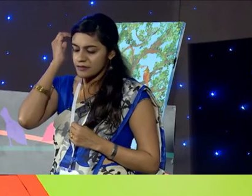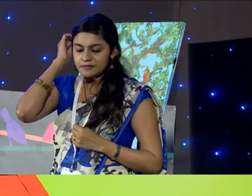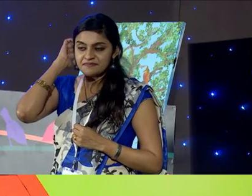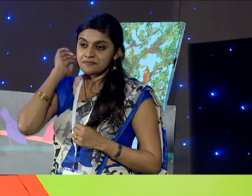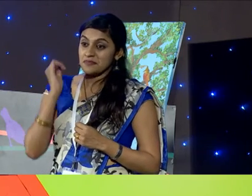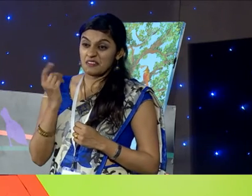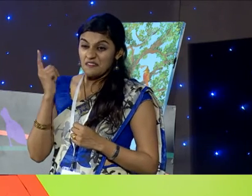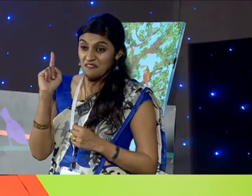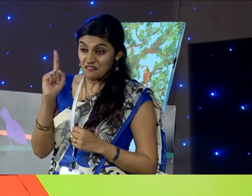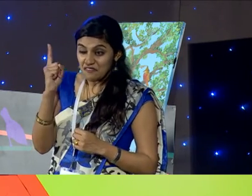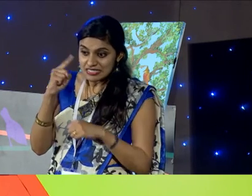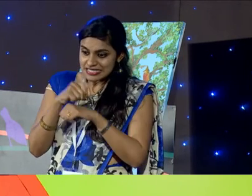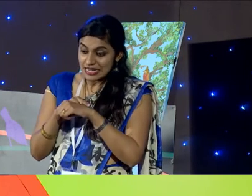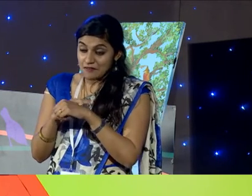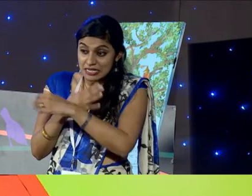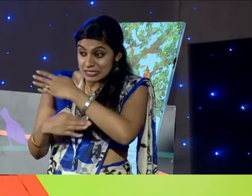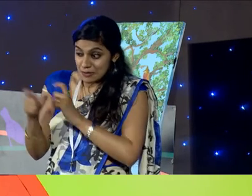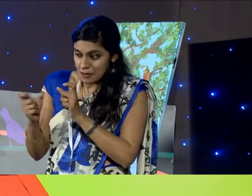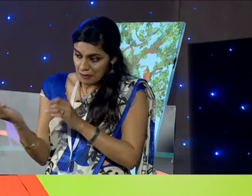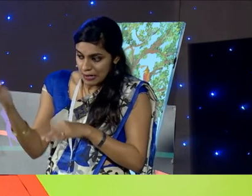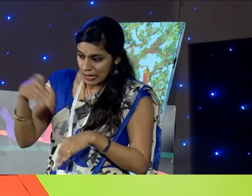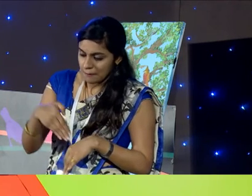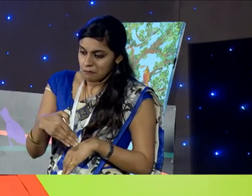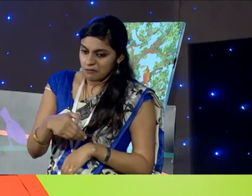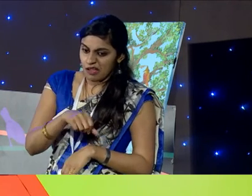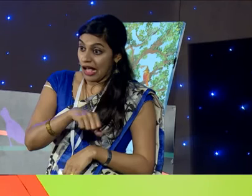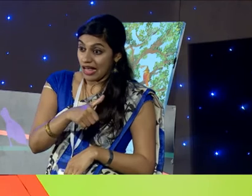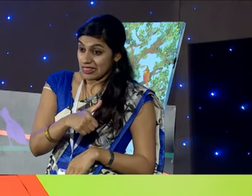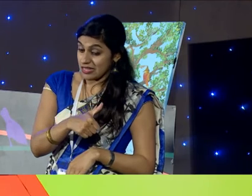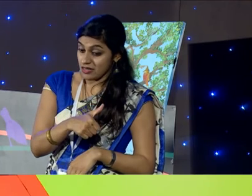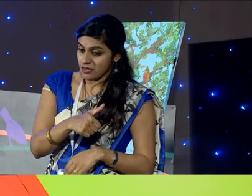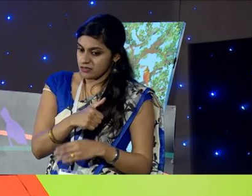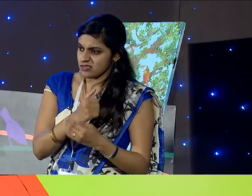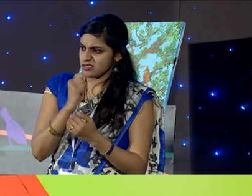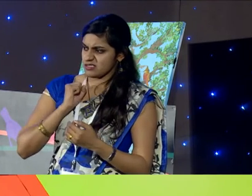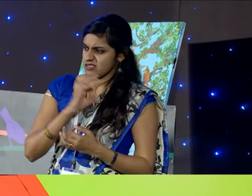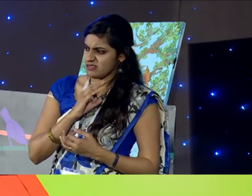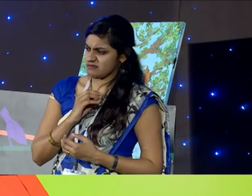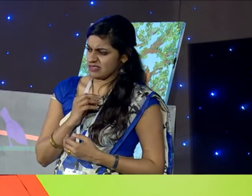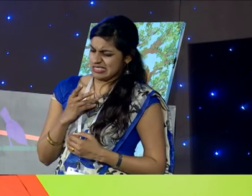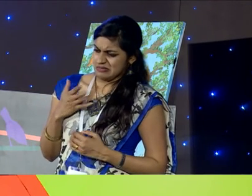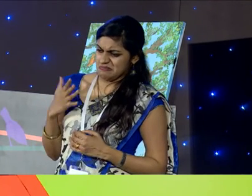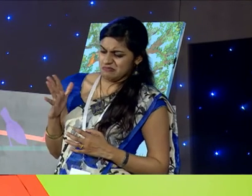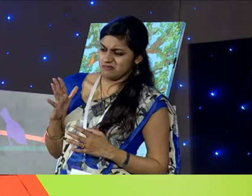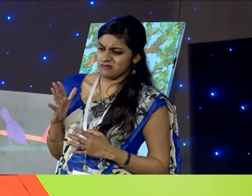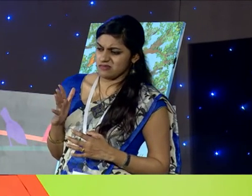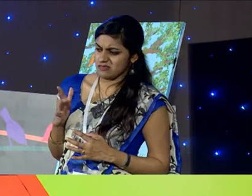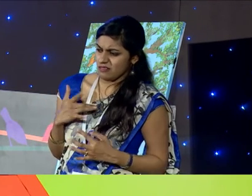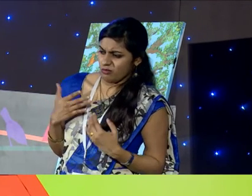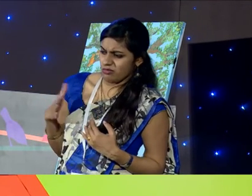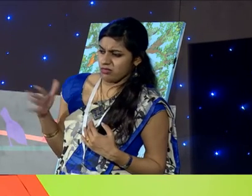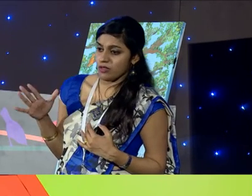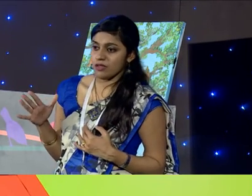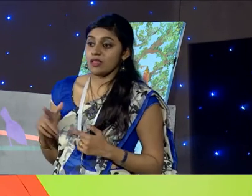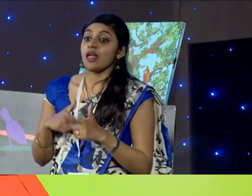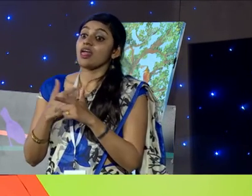categories of people. Okay, they didn't understand. Some of them were inadvertently rude. We had to completely